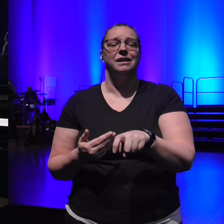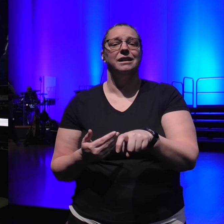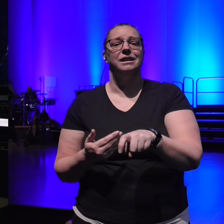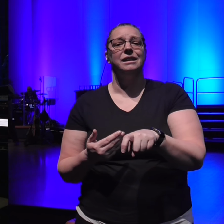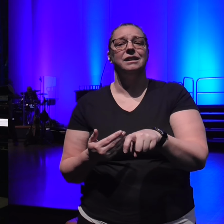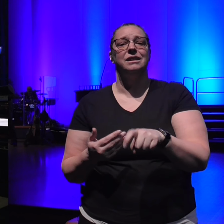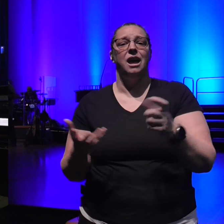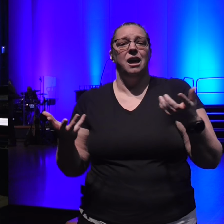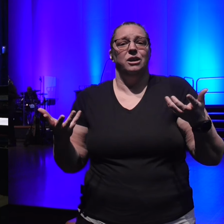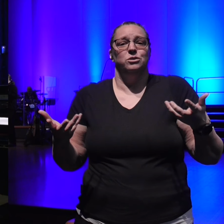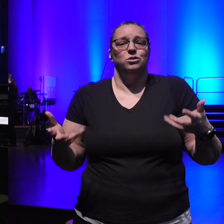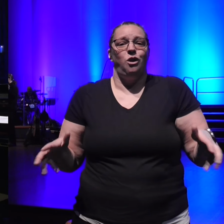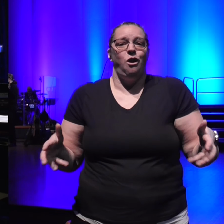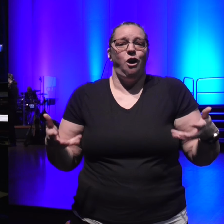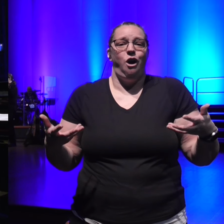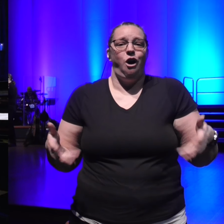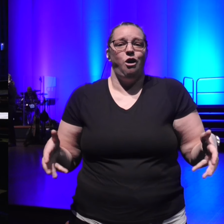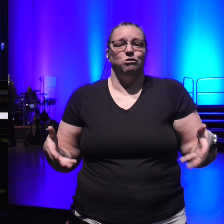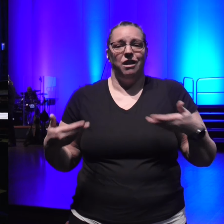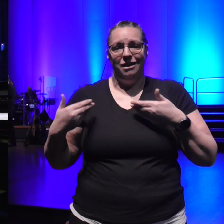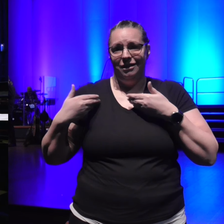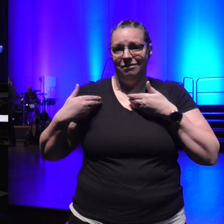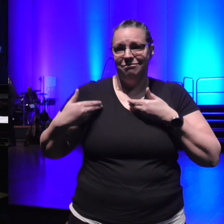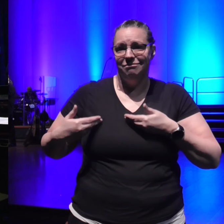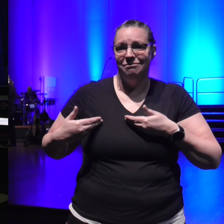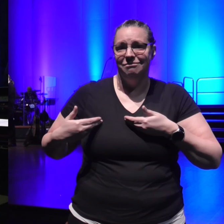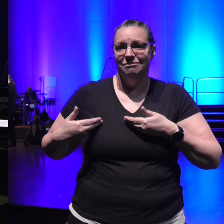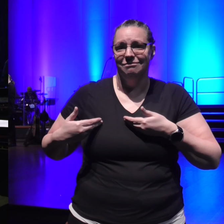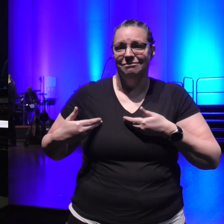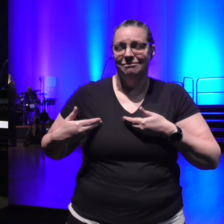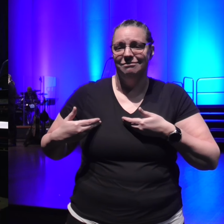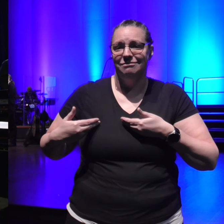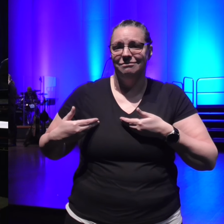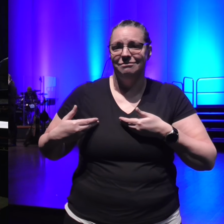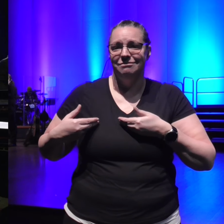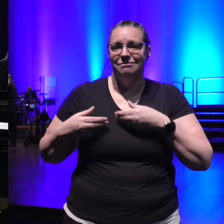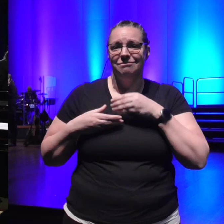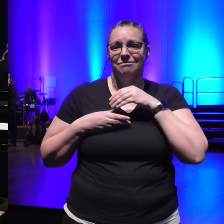was already there.